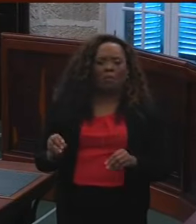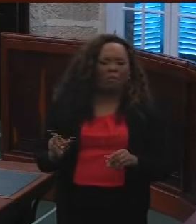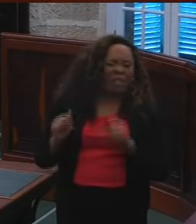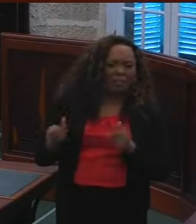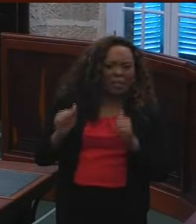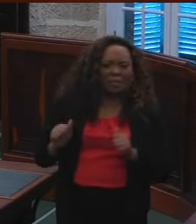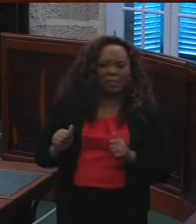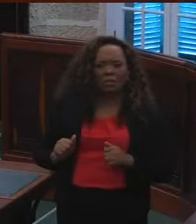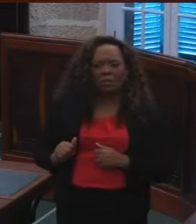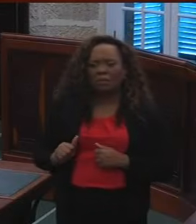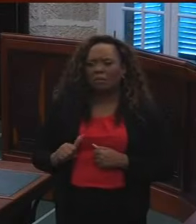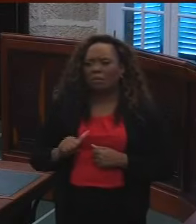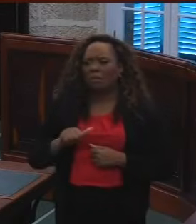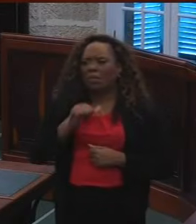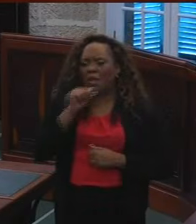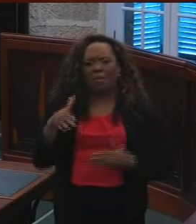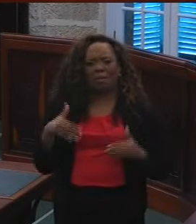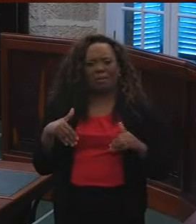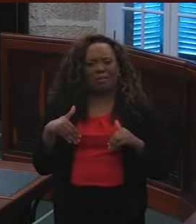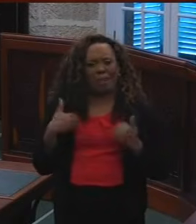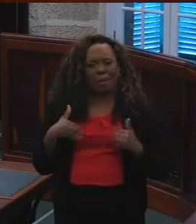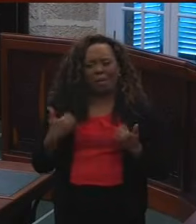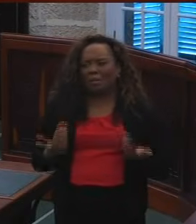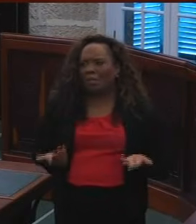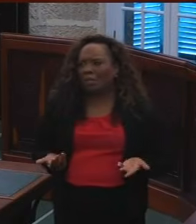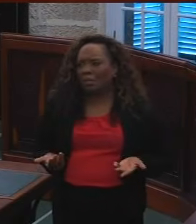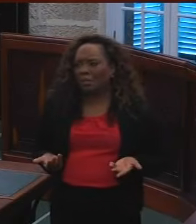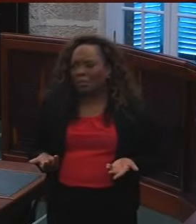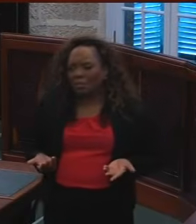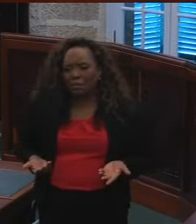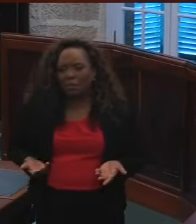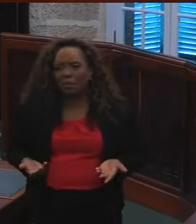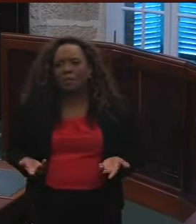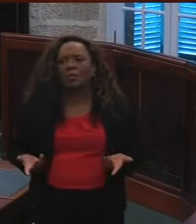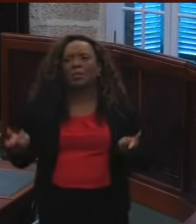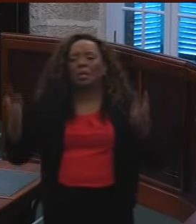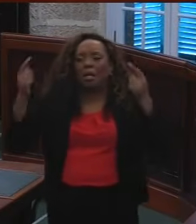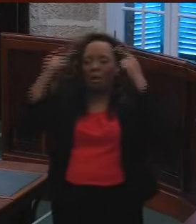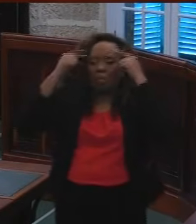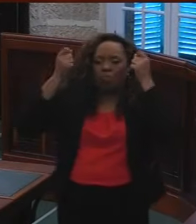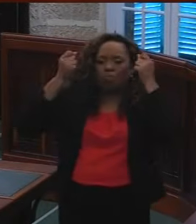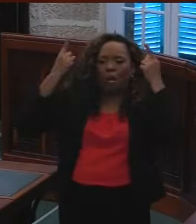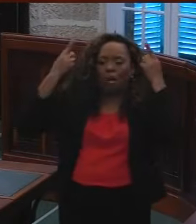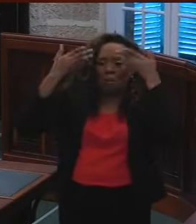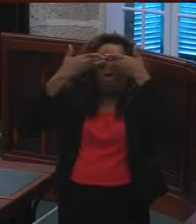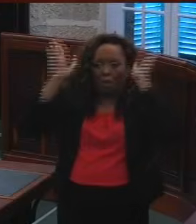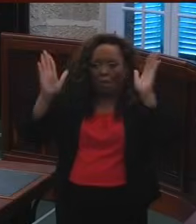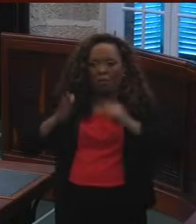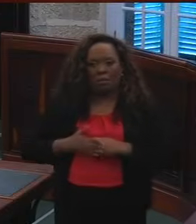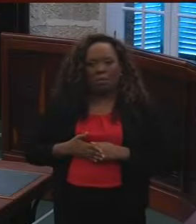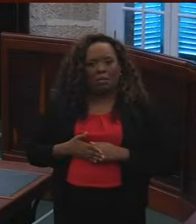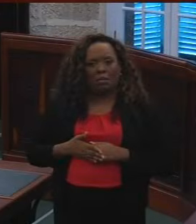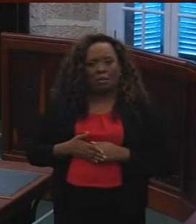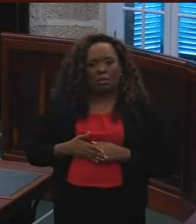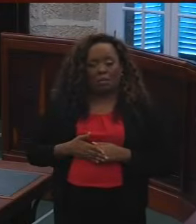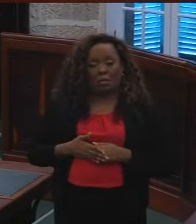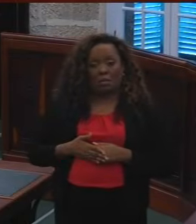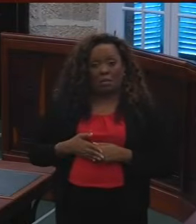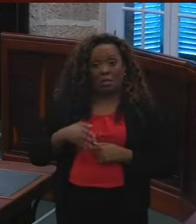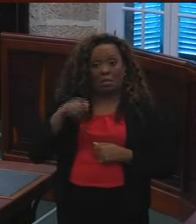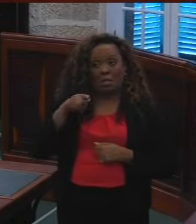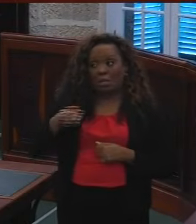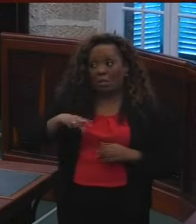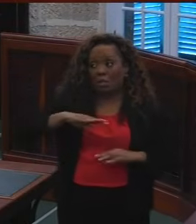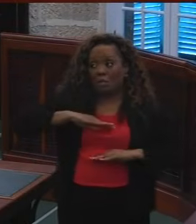to be able to reflect. Bob Marley said, open your eyes and look within. Are you satisfied with